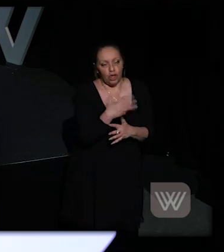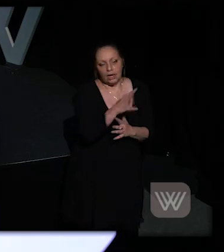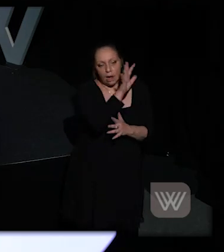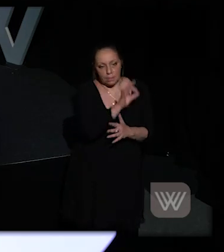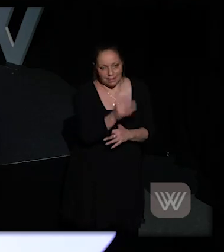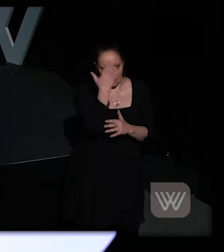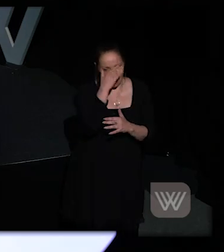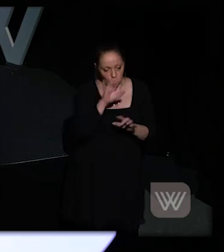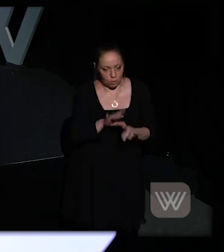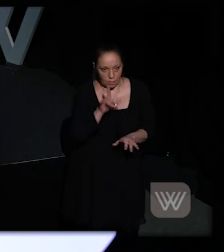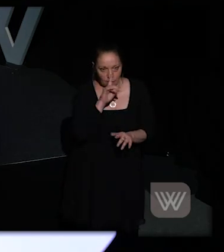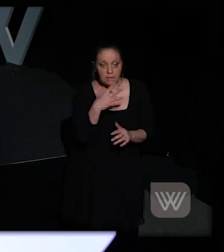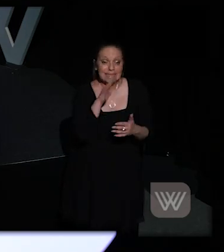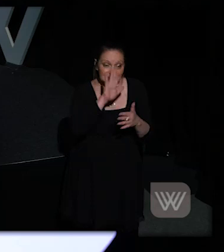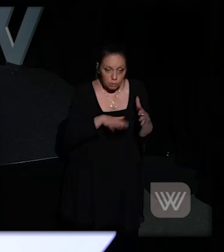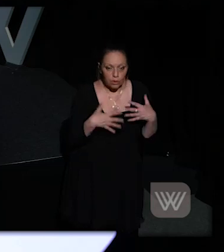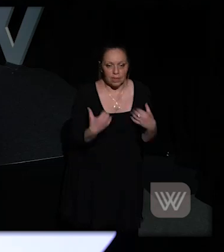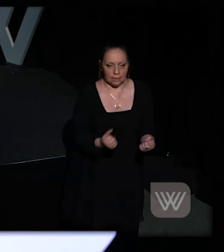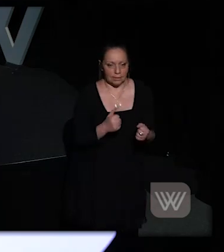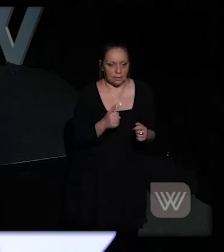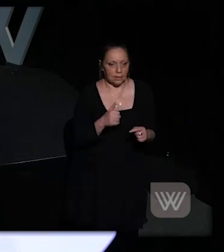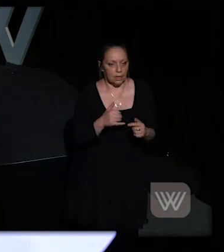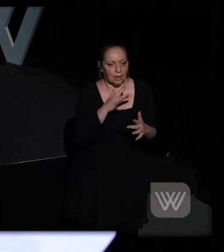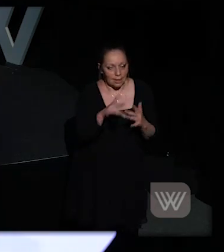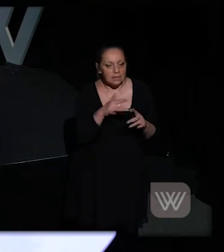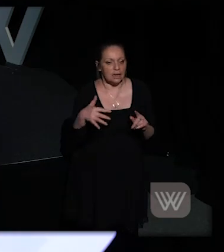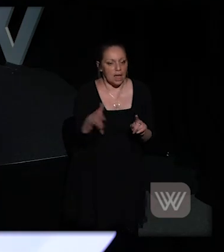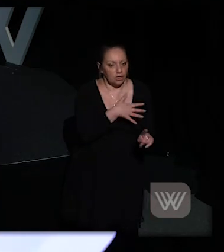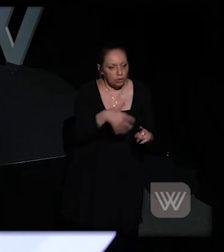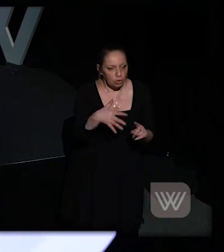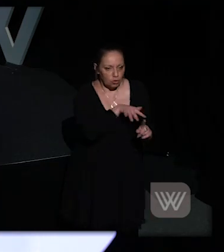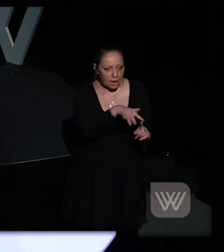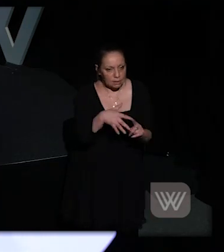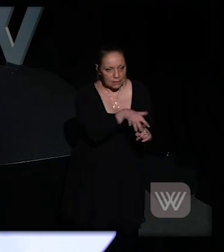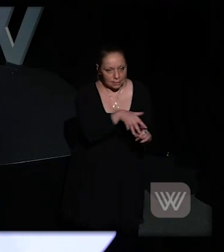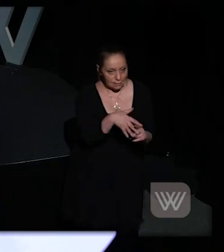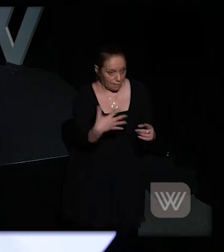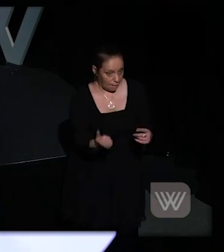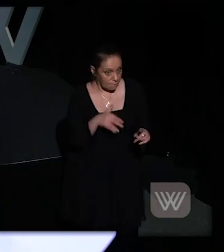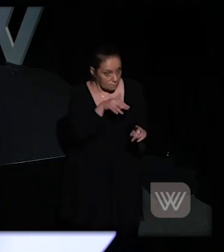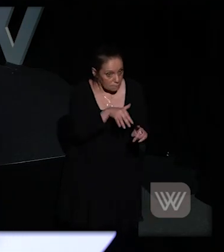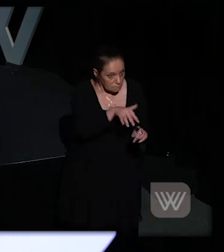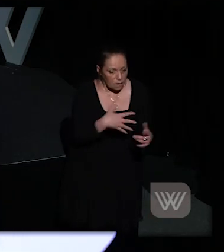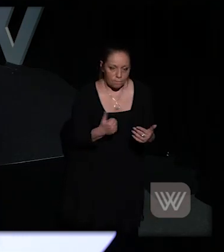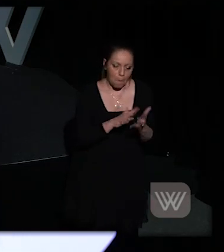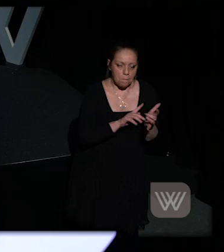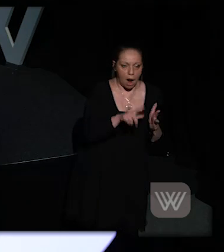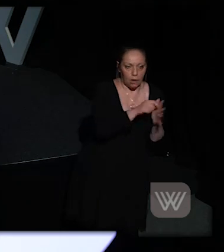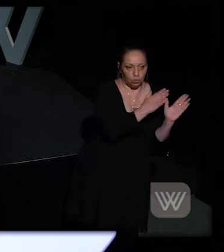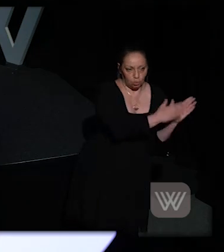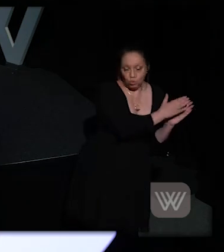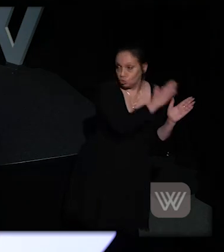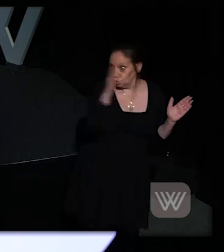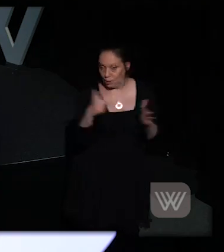of adult Australians have experienced some online harassment. So that's any online harassment, from mild to